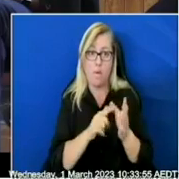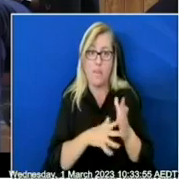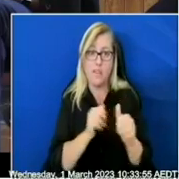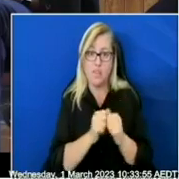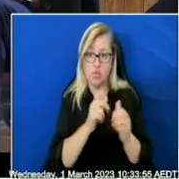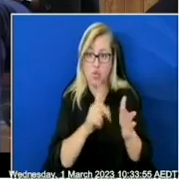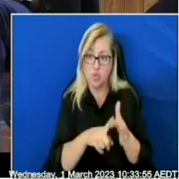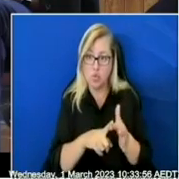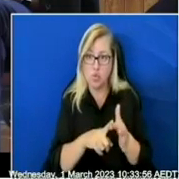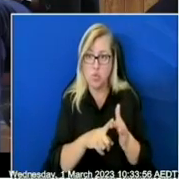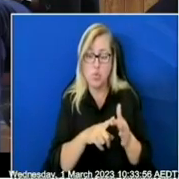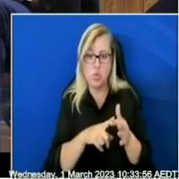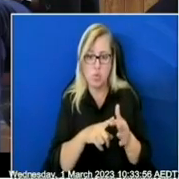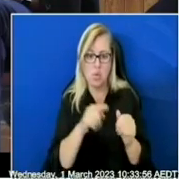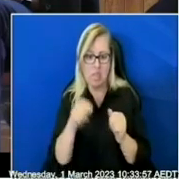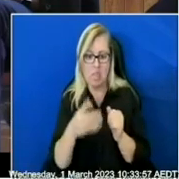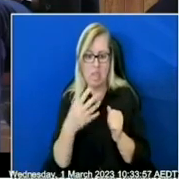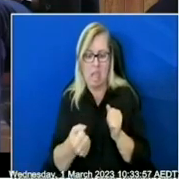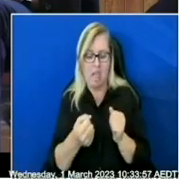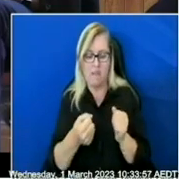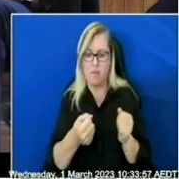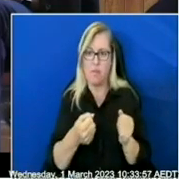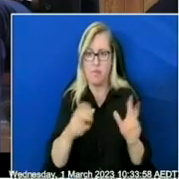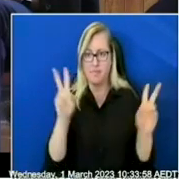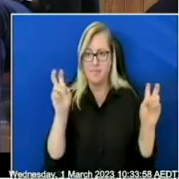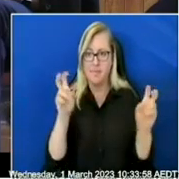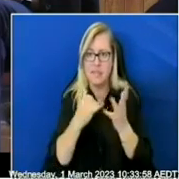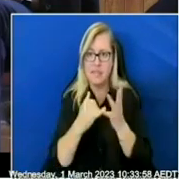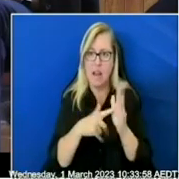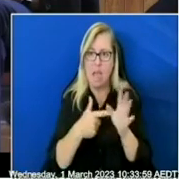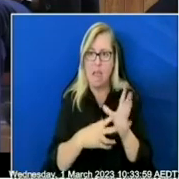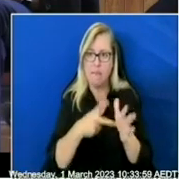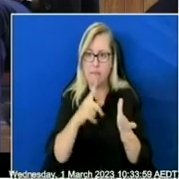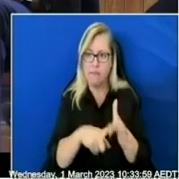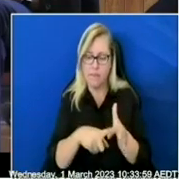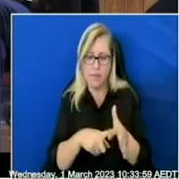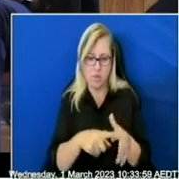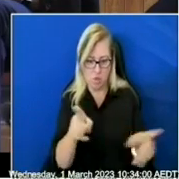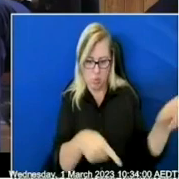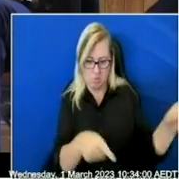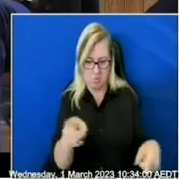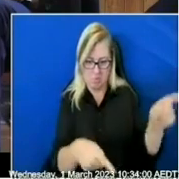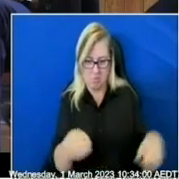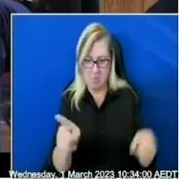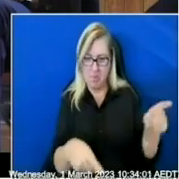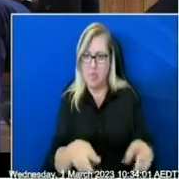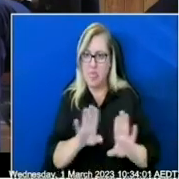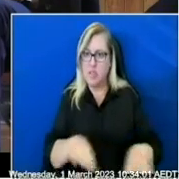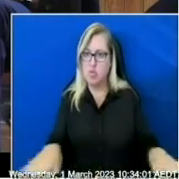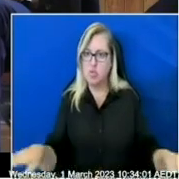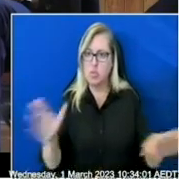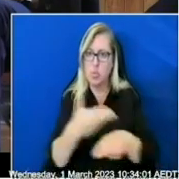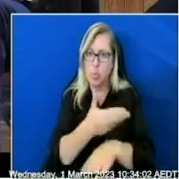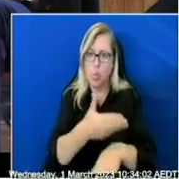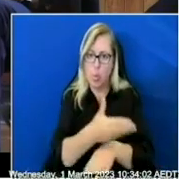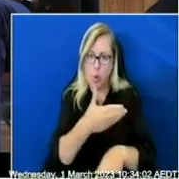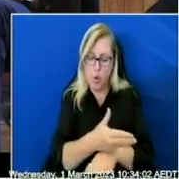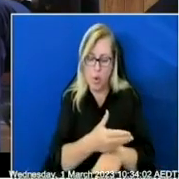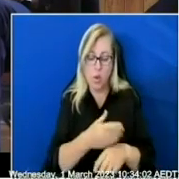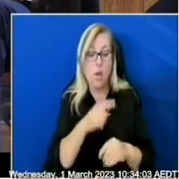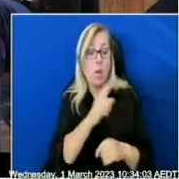work. She'd make the beds in the morning and she'd bath the babies at night. How old was she at that